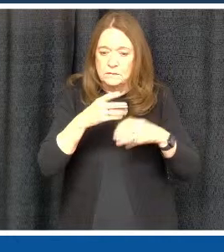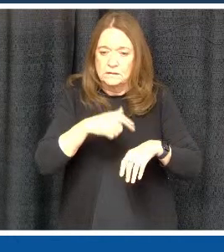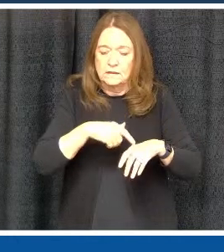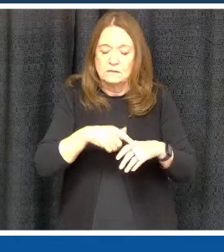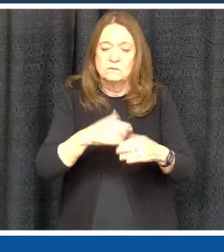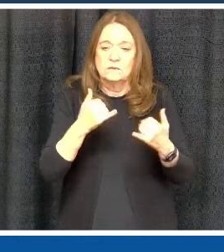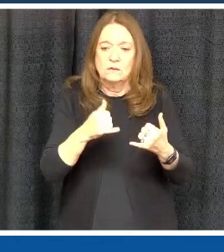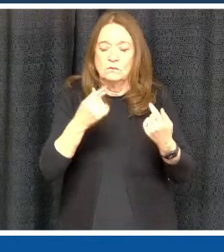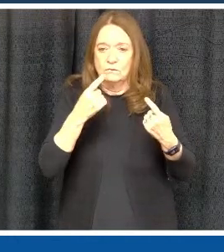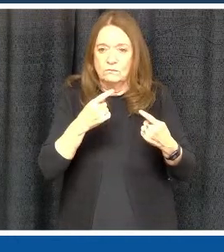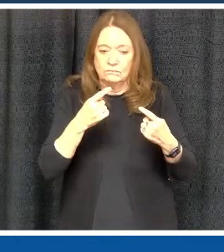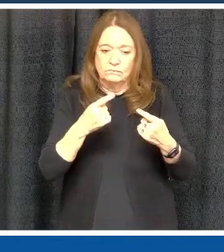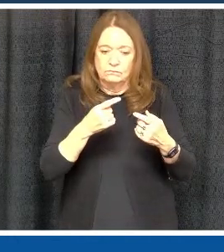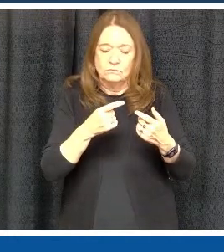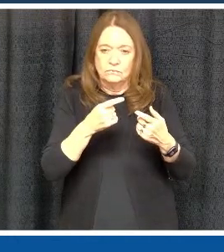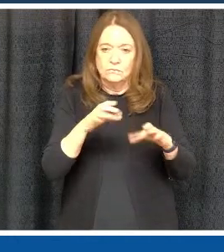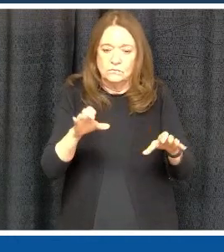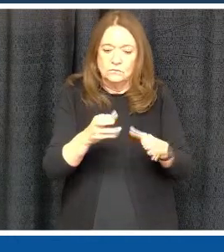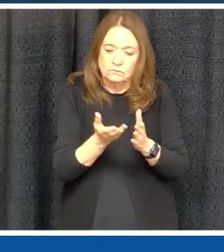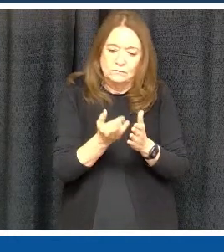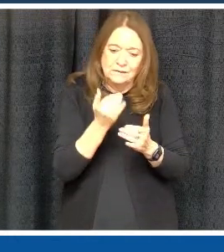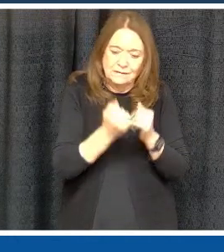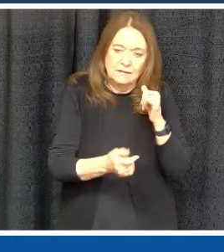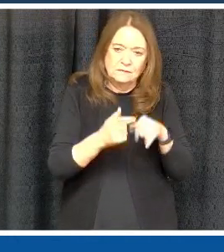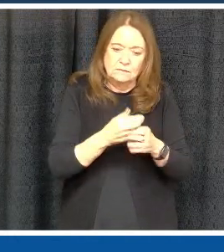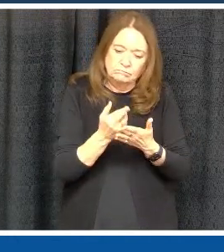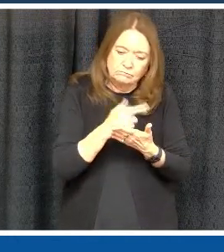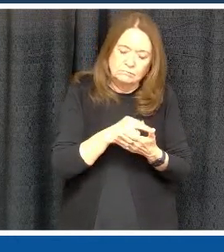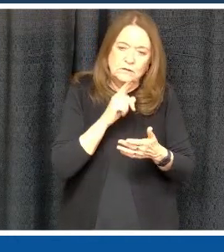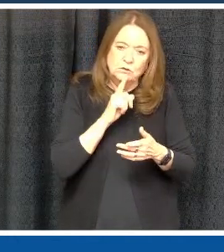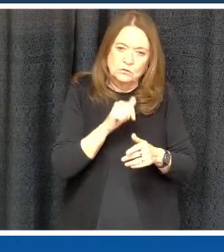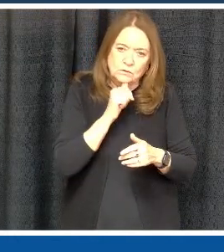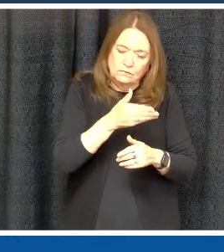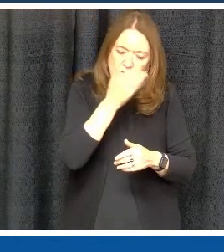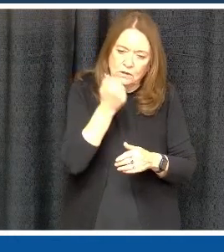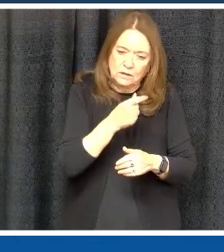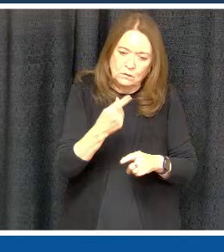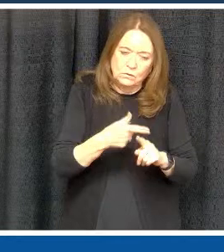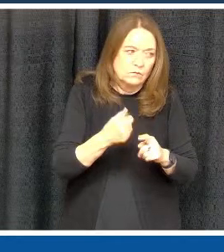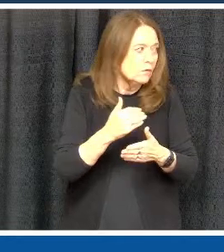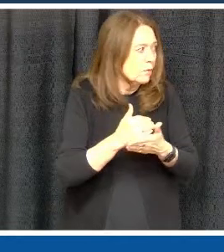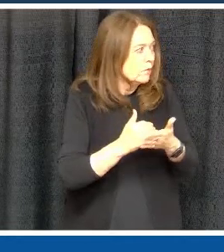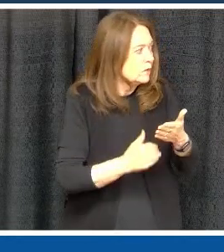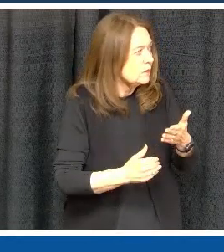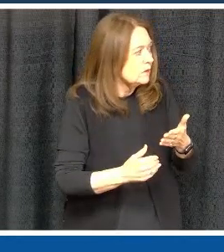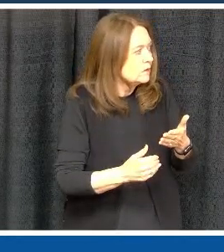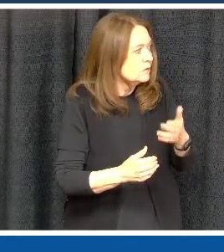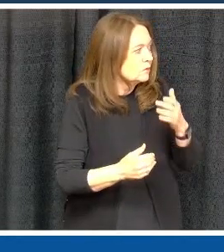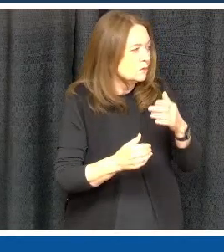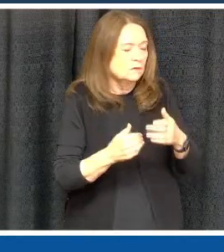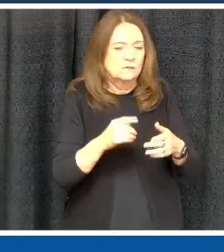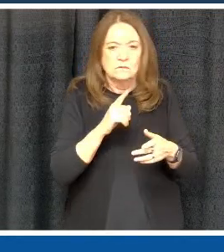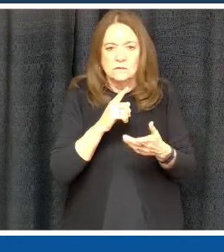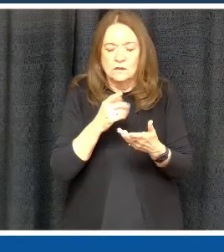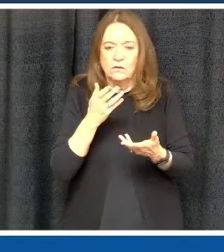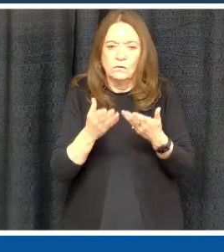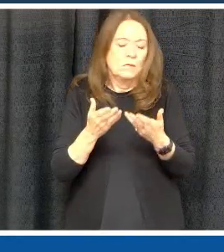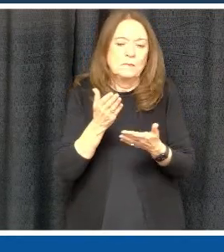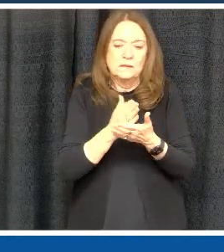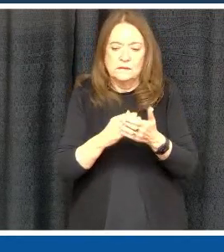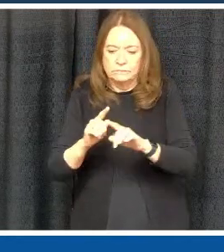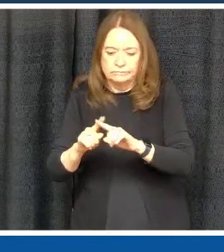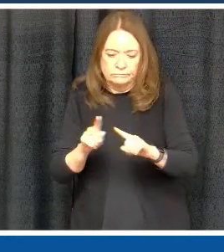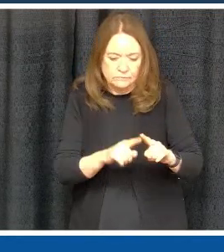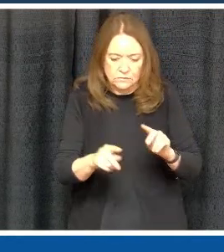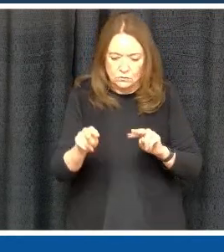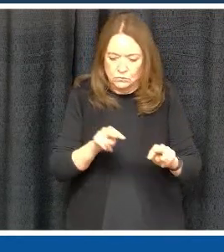pushback to make sure that we have everyone because some of us feel like there might be a discrepancy in the numbers. So we're doing